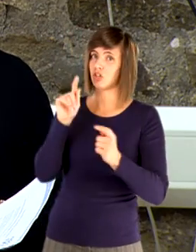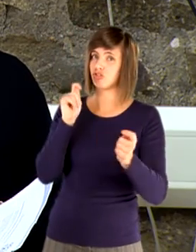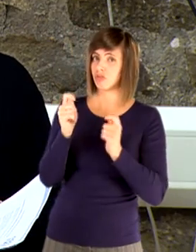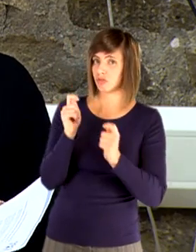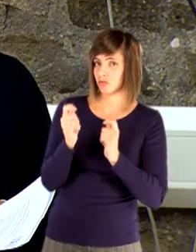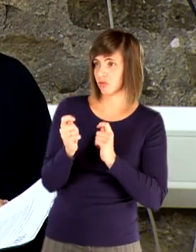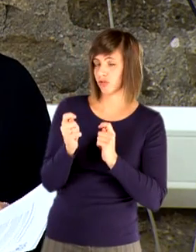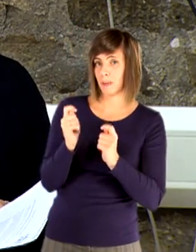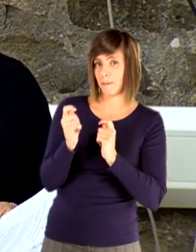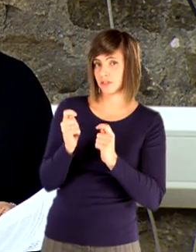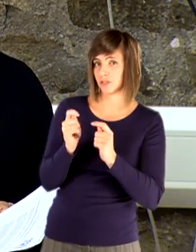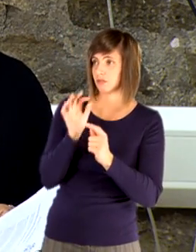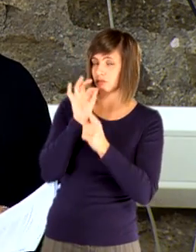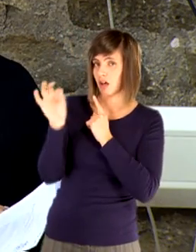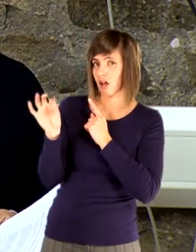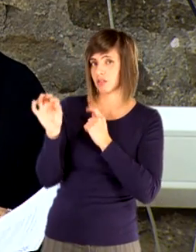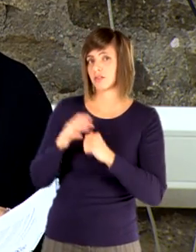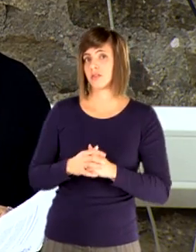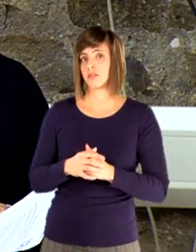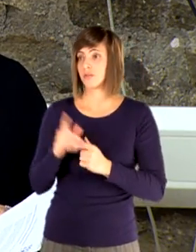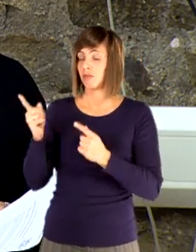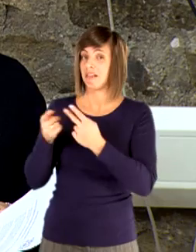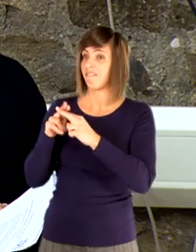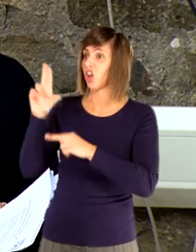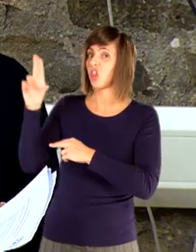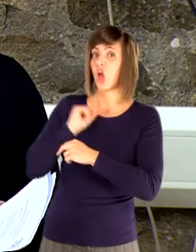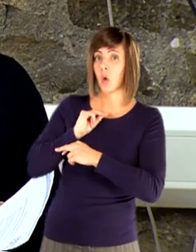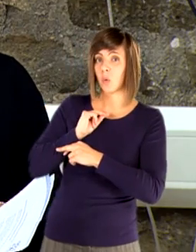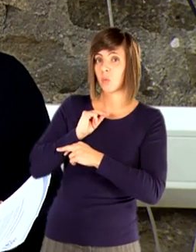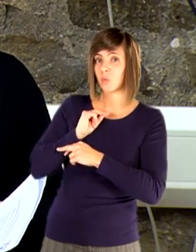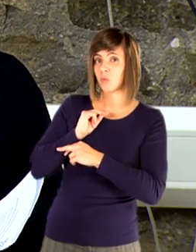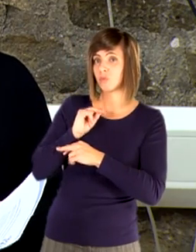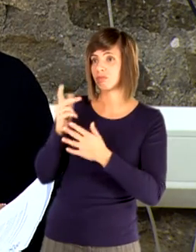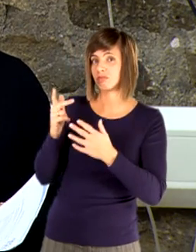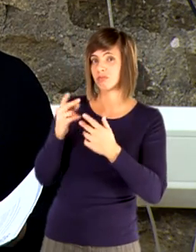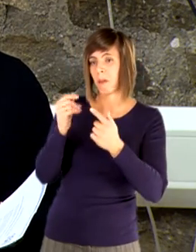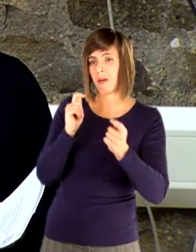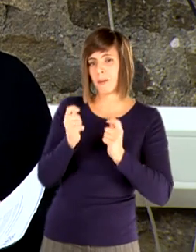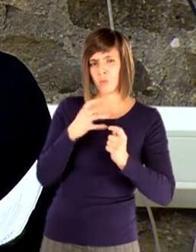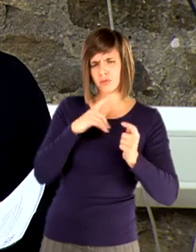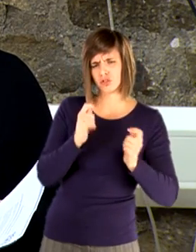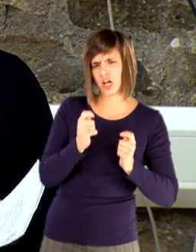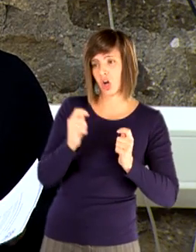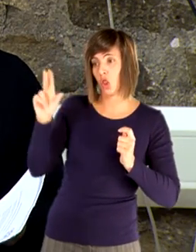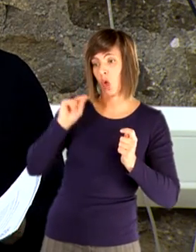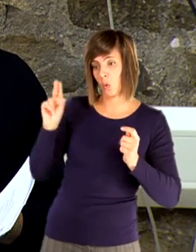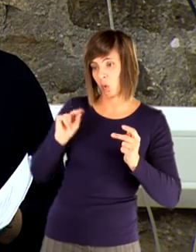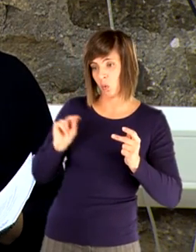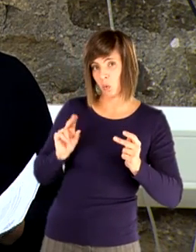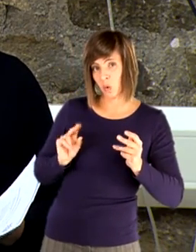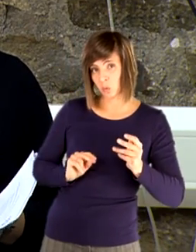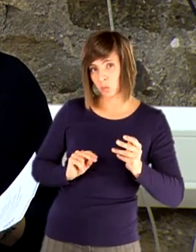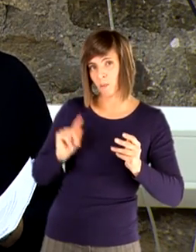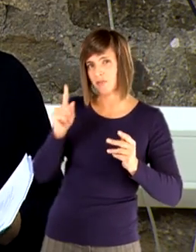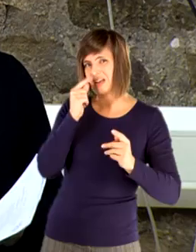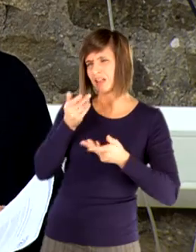request for amendments and see what comes back. It's still not the end of the road, even if they say no. to some of the amendments,